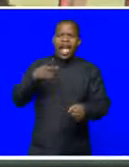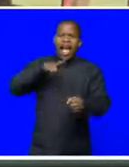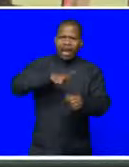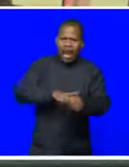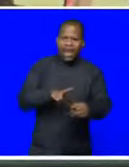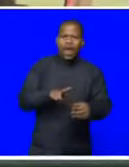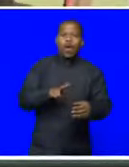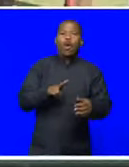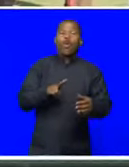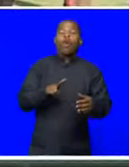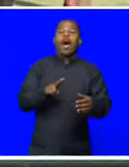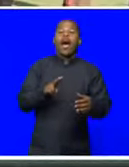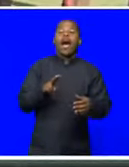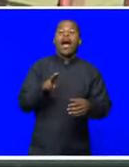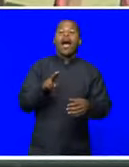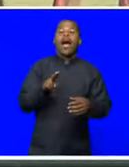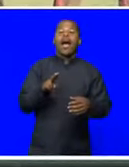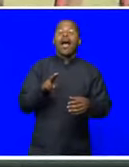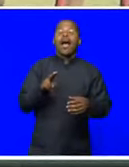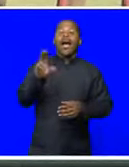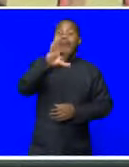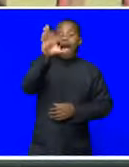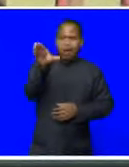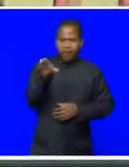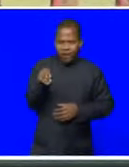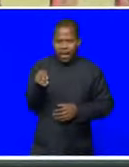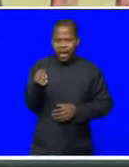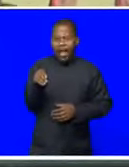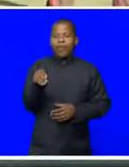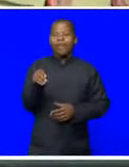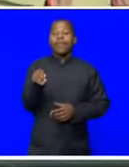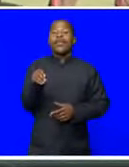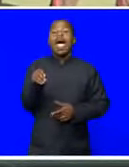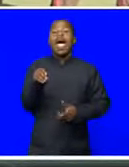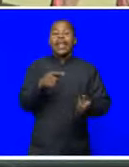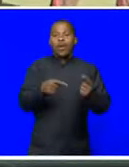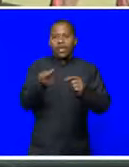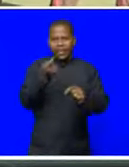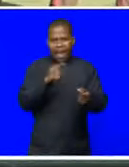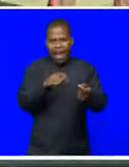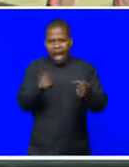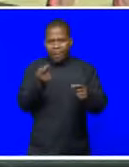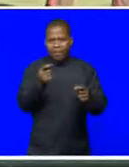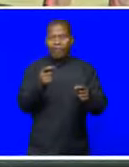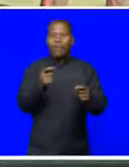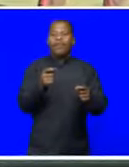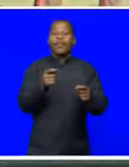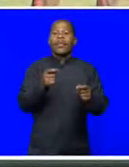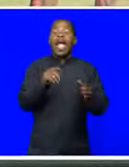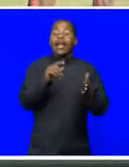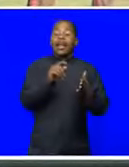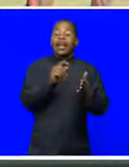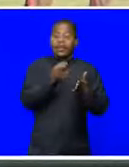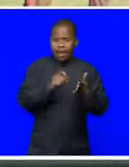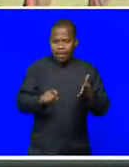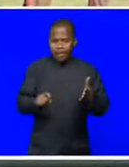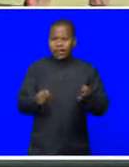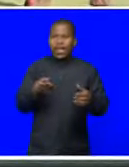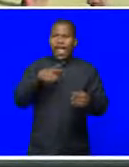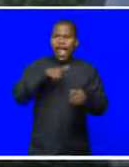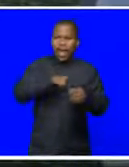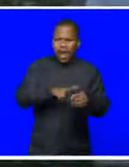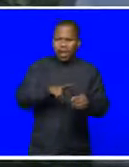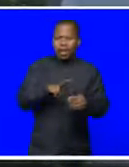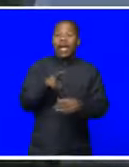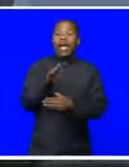the African Continental Free Trade Area. This was disclosed by the newly accredited Ambassador of the Republic of Ghana